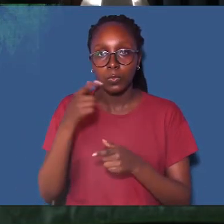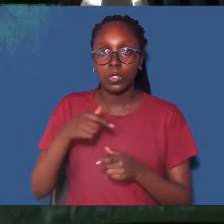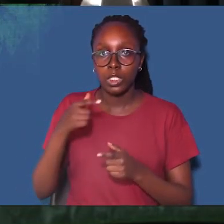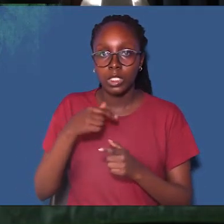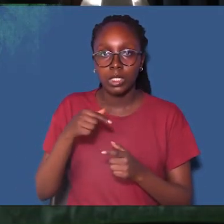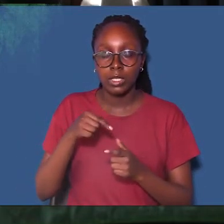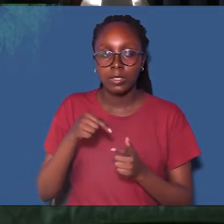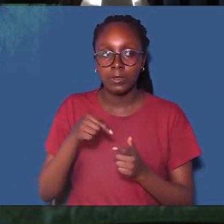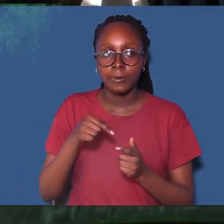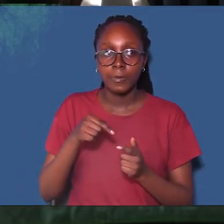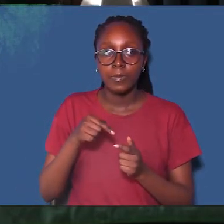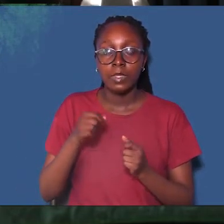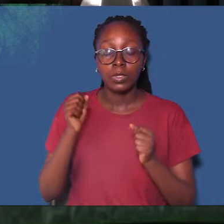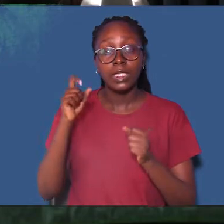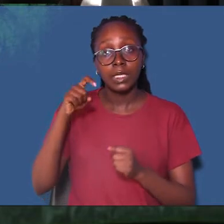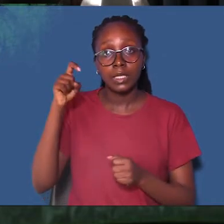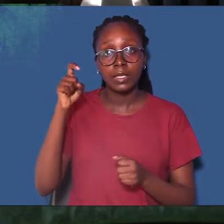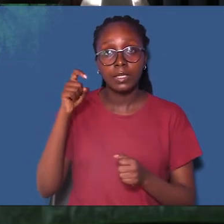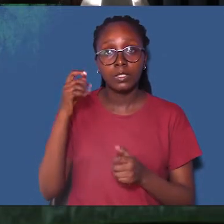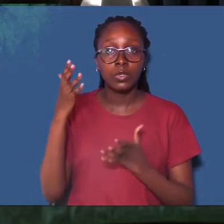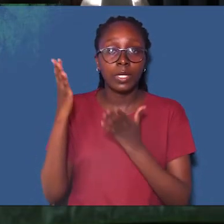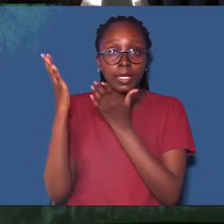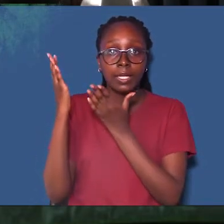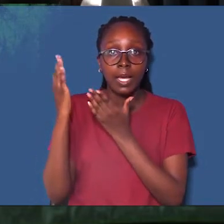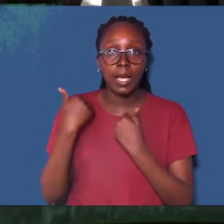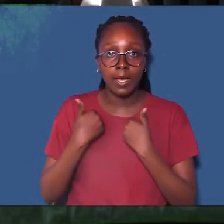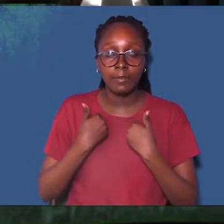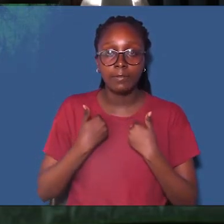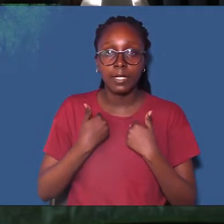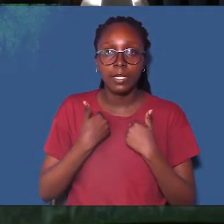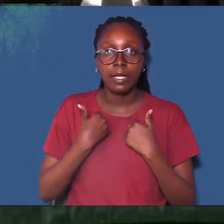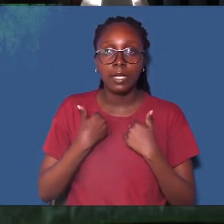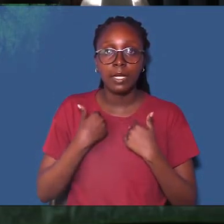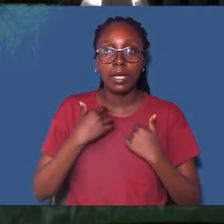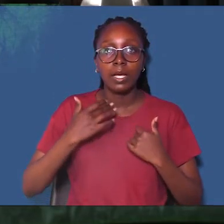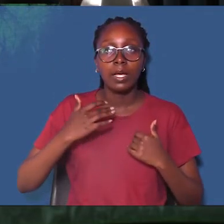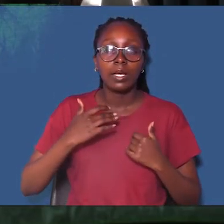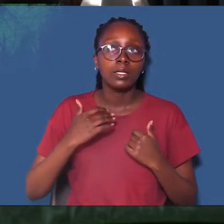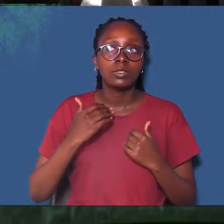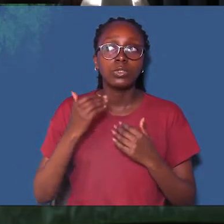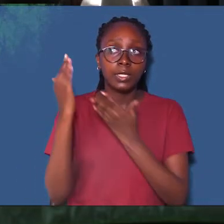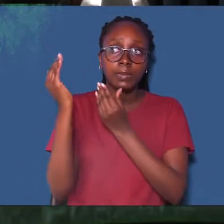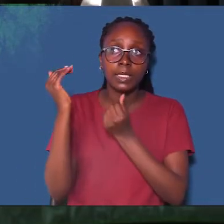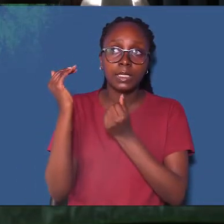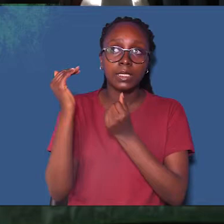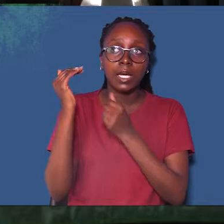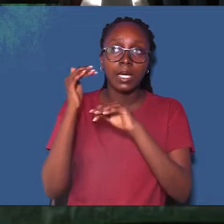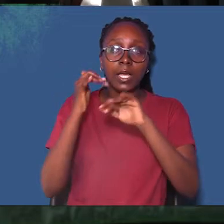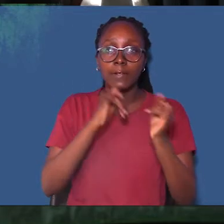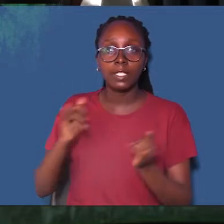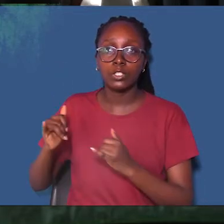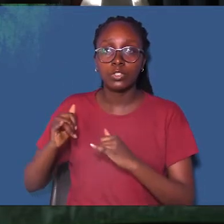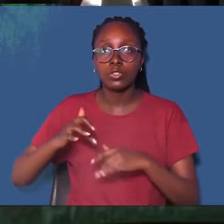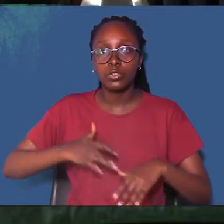are supposed to expect self-denial, the call to self-denial, to actually come.